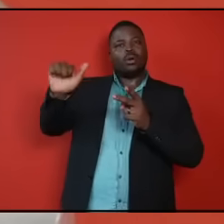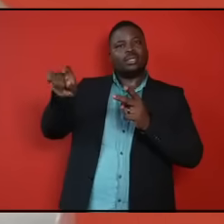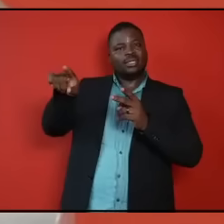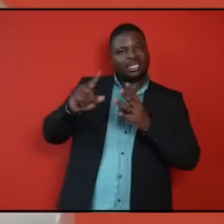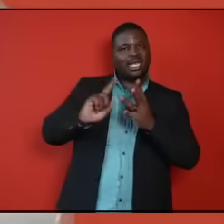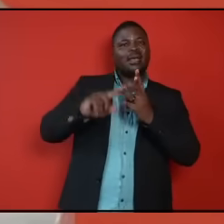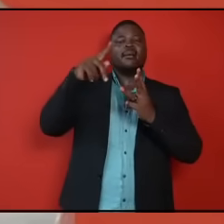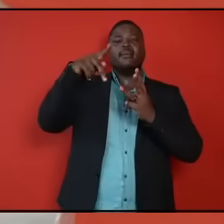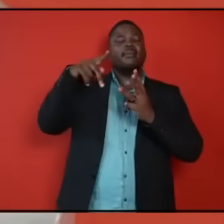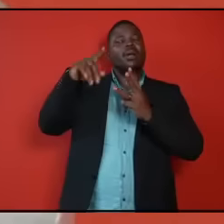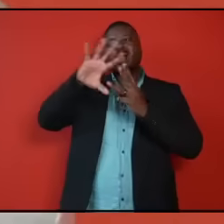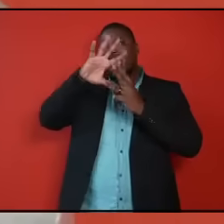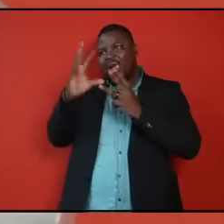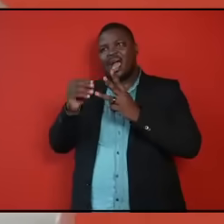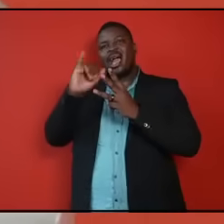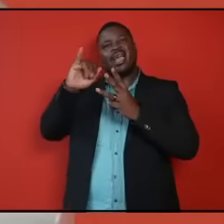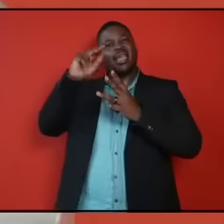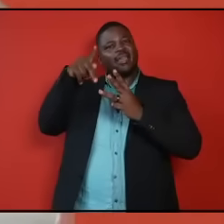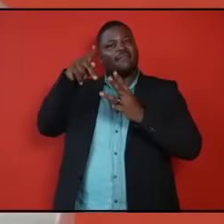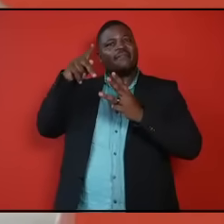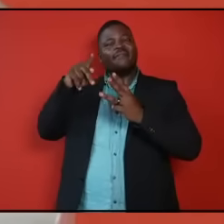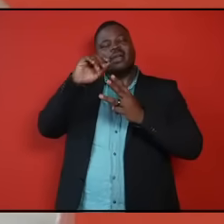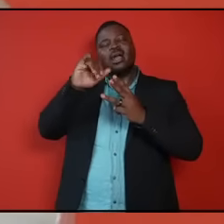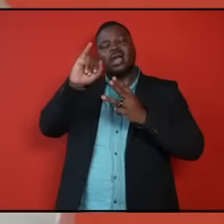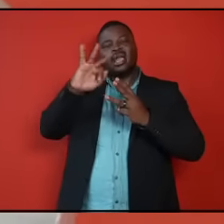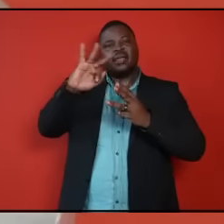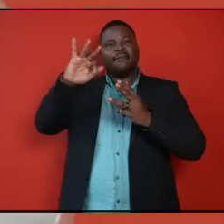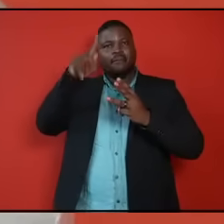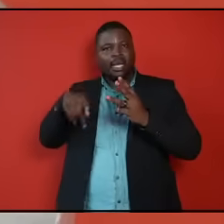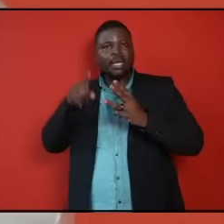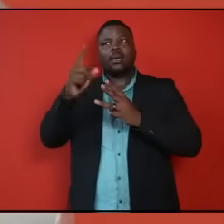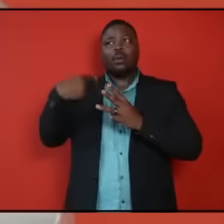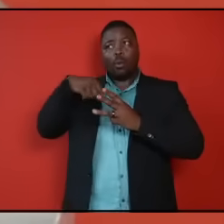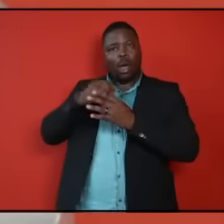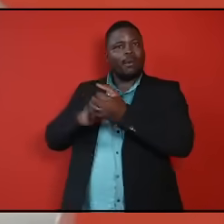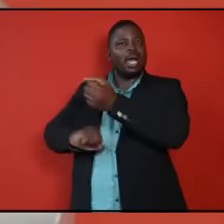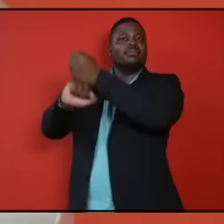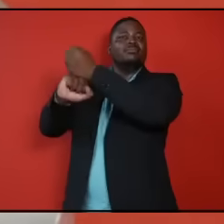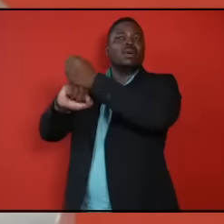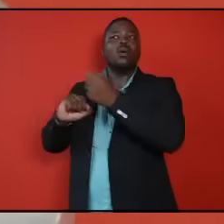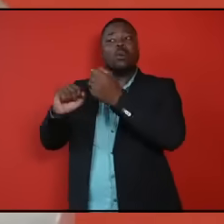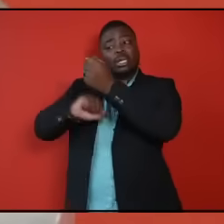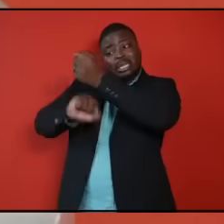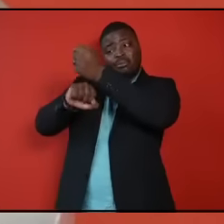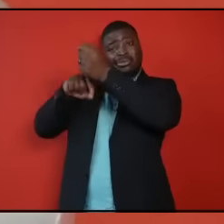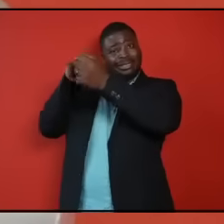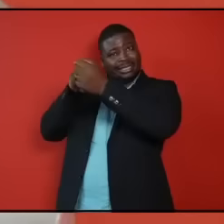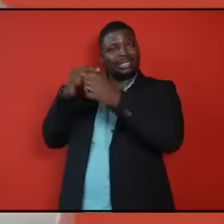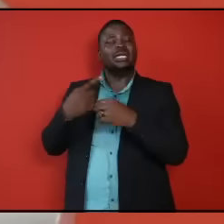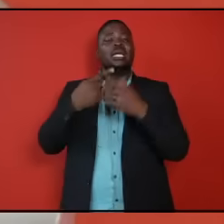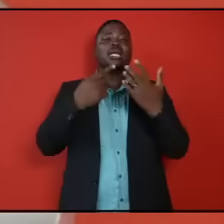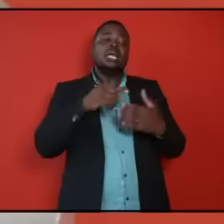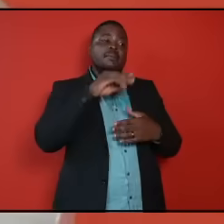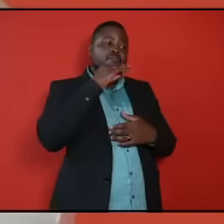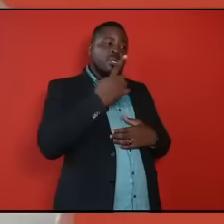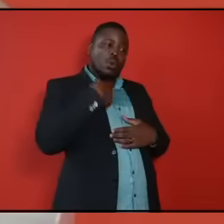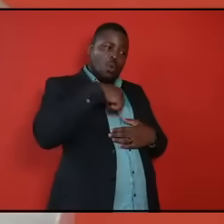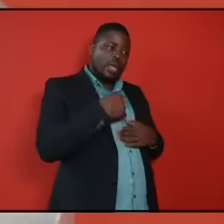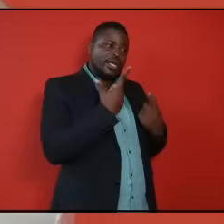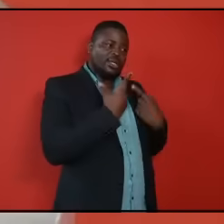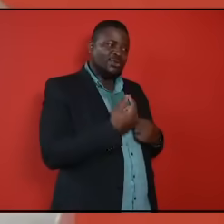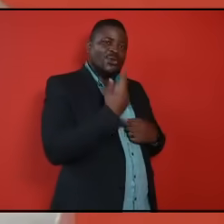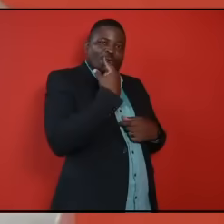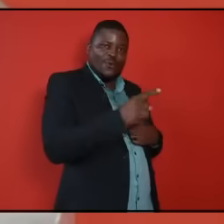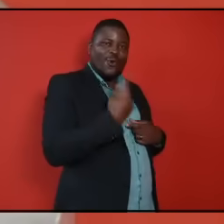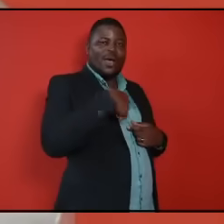you do that? Politically, how do you justify that? Because we are doing it for the people. But at some point, we are going to have to explain